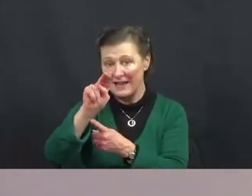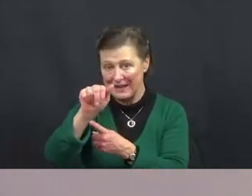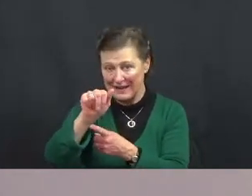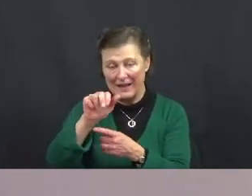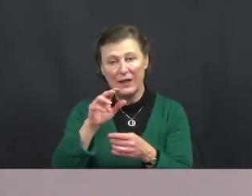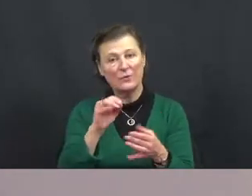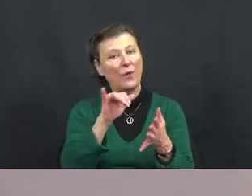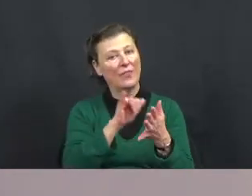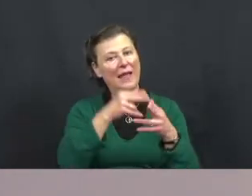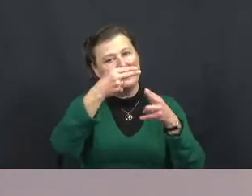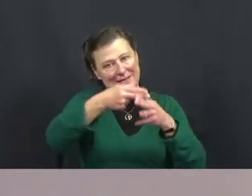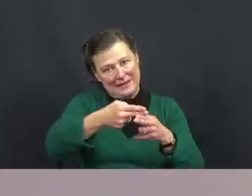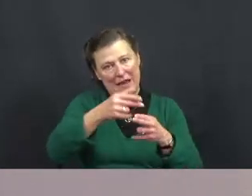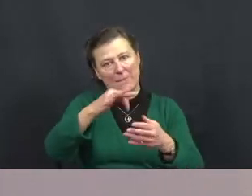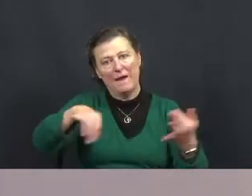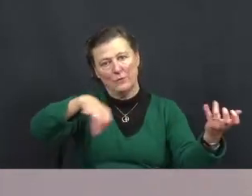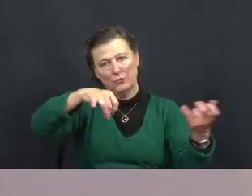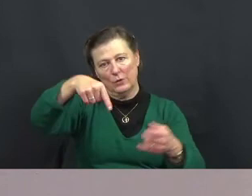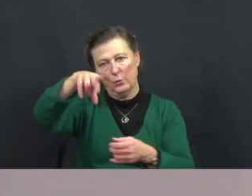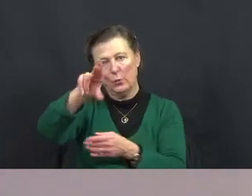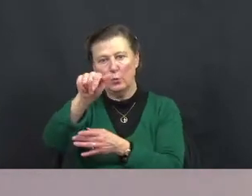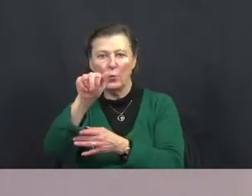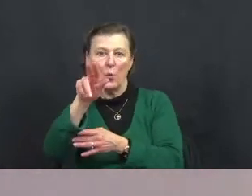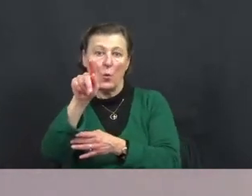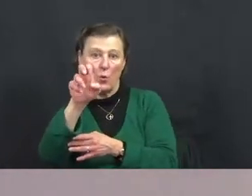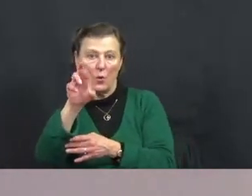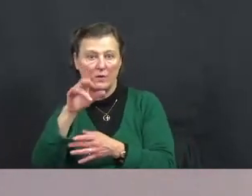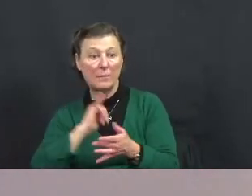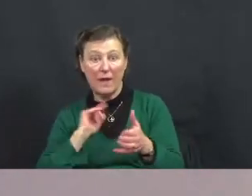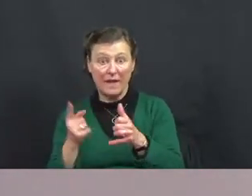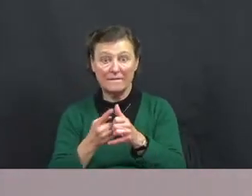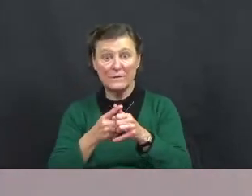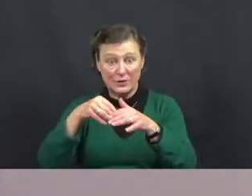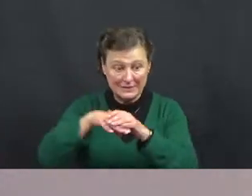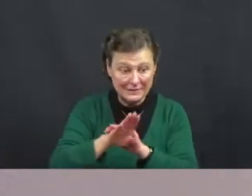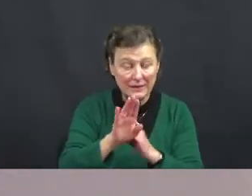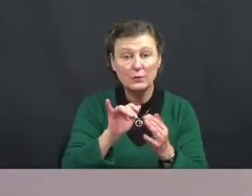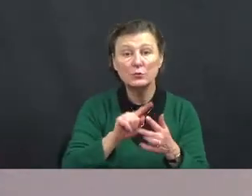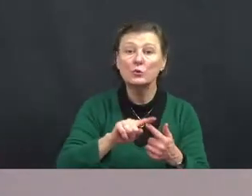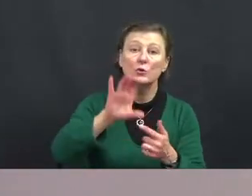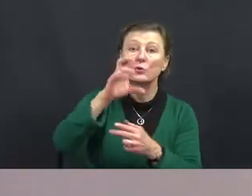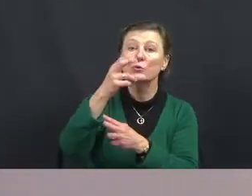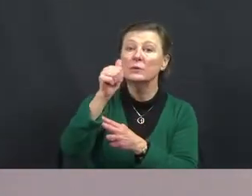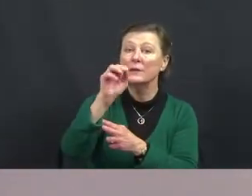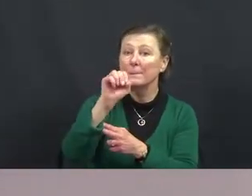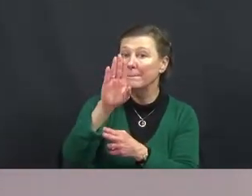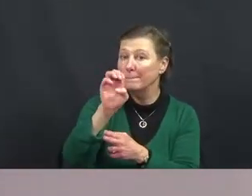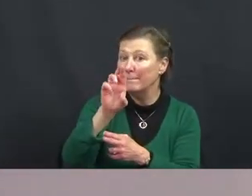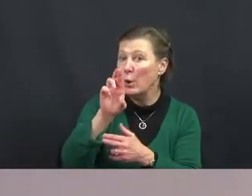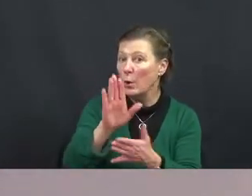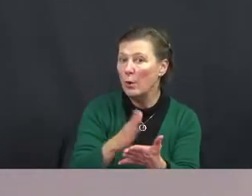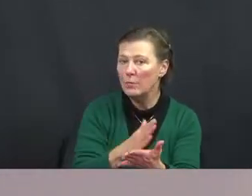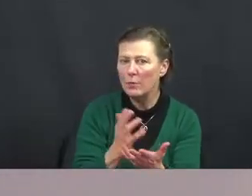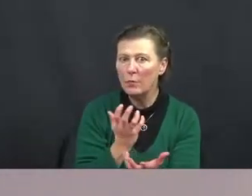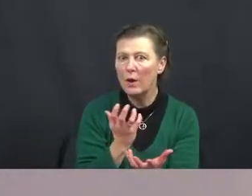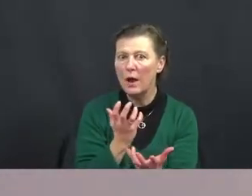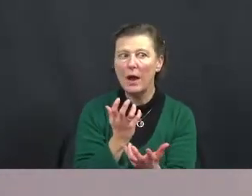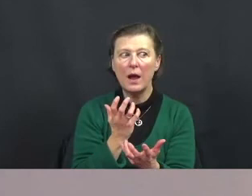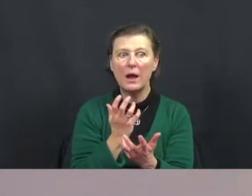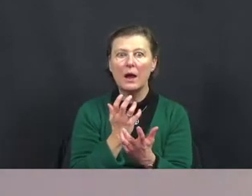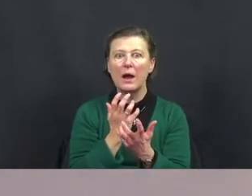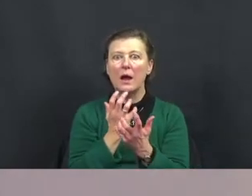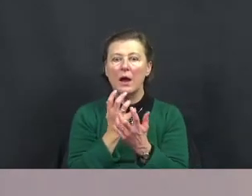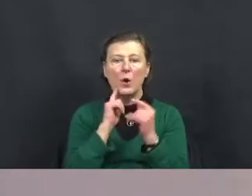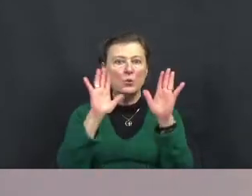quartets. This is my first venture into chamber music. Wow, such